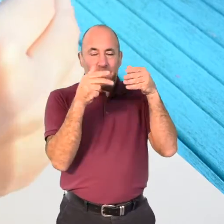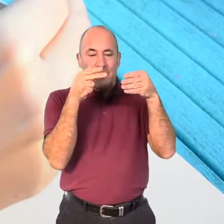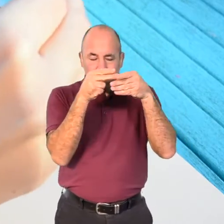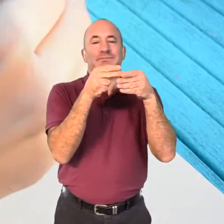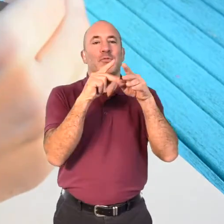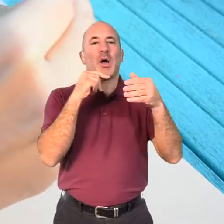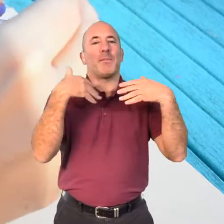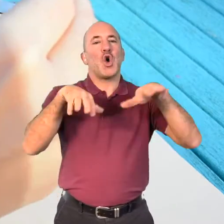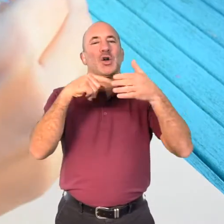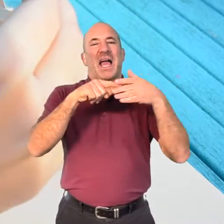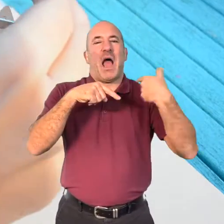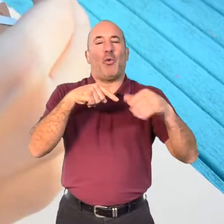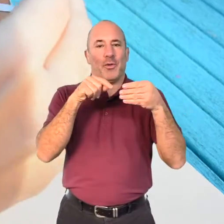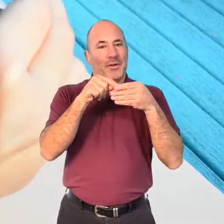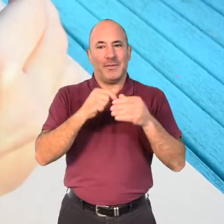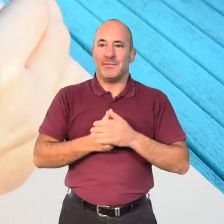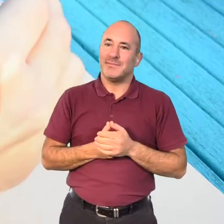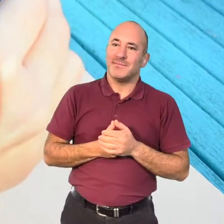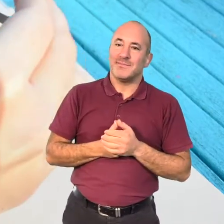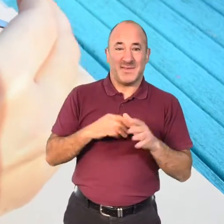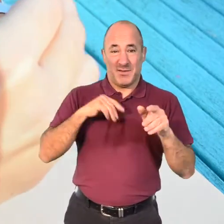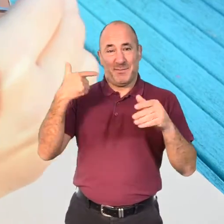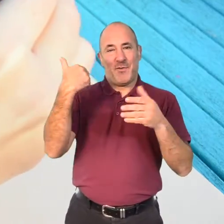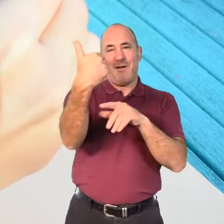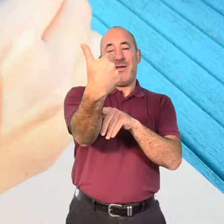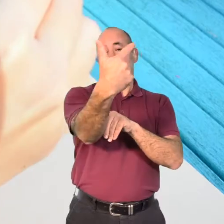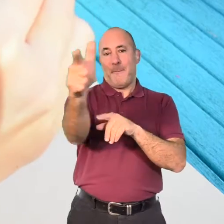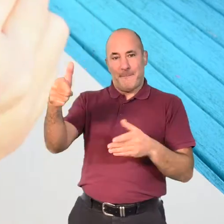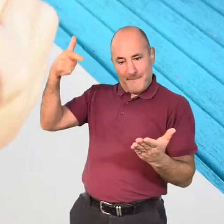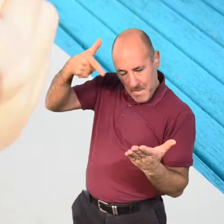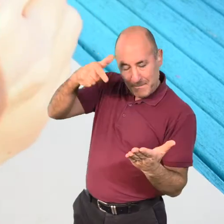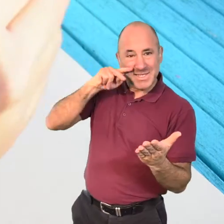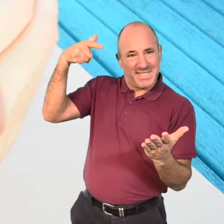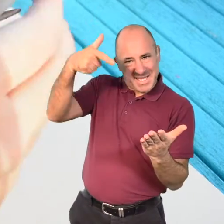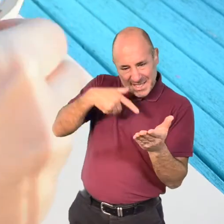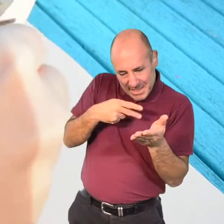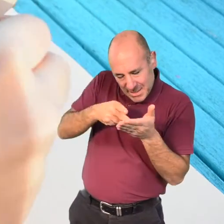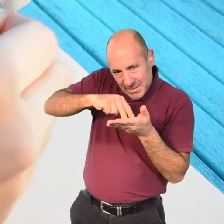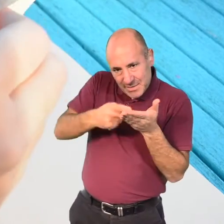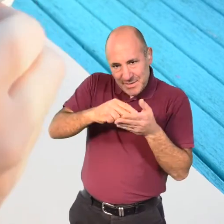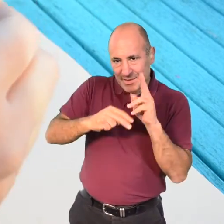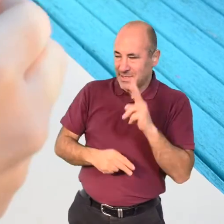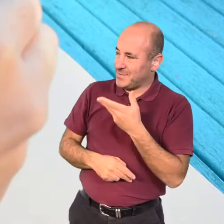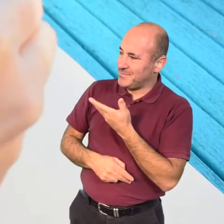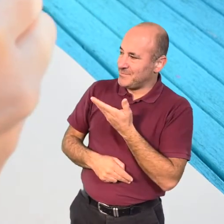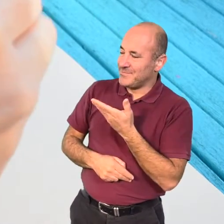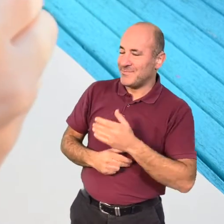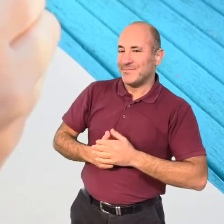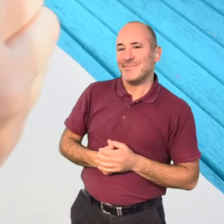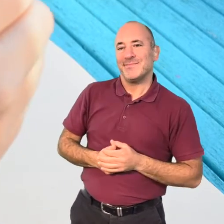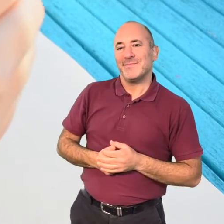the blade comes through to make it safer. We have changed it to a close-up shot now to show me cutting out the swirls.